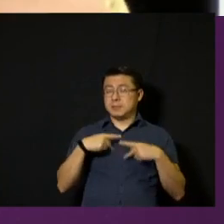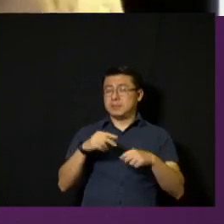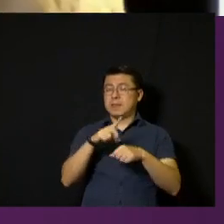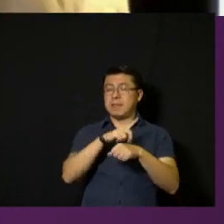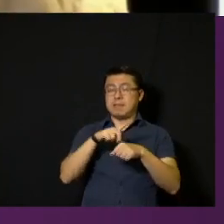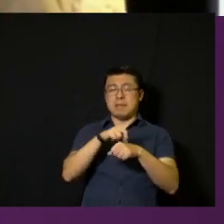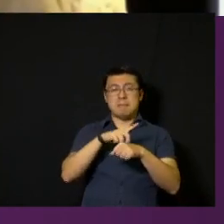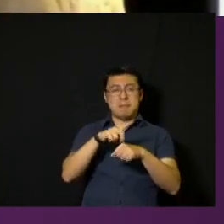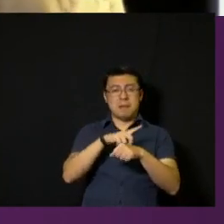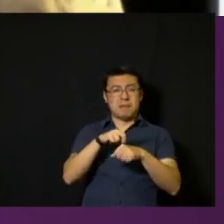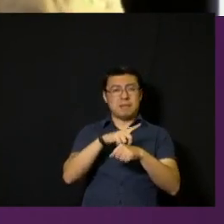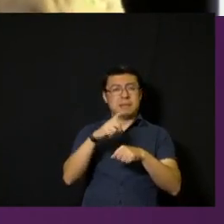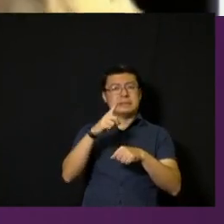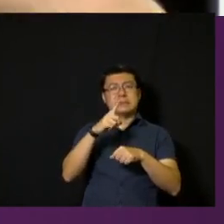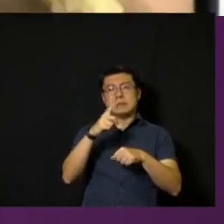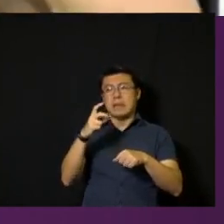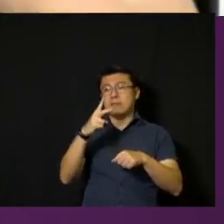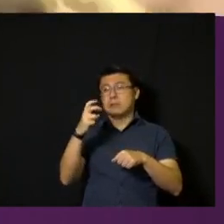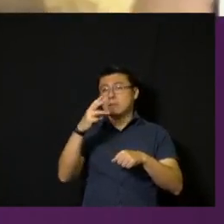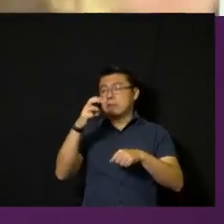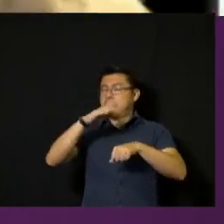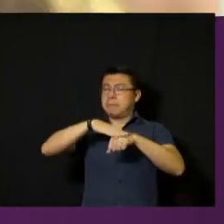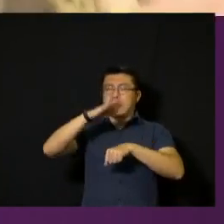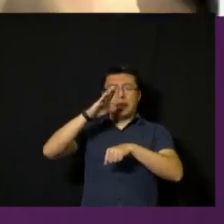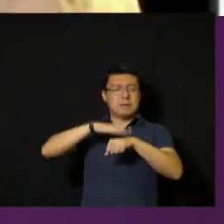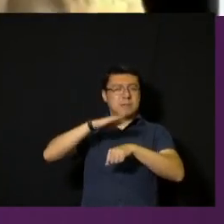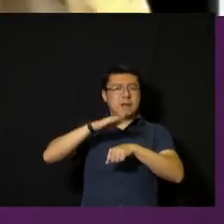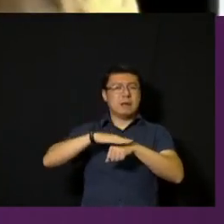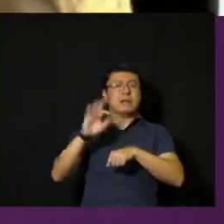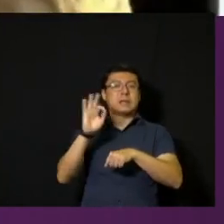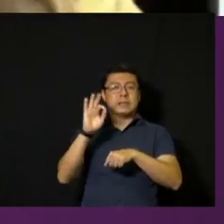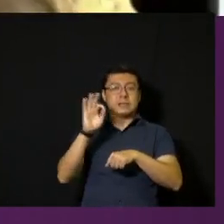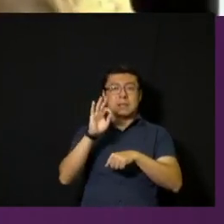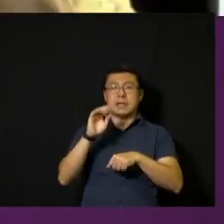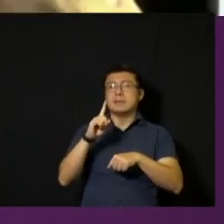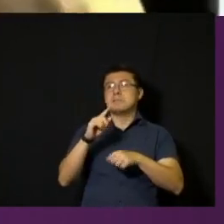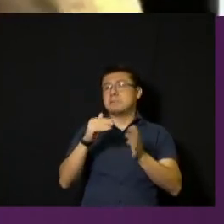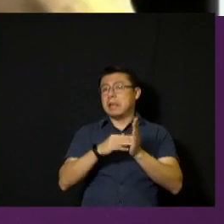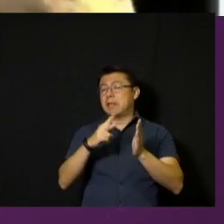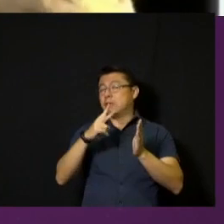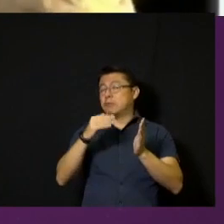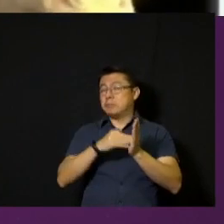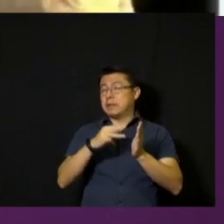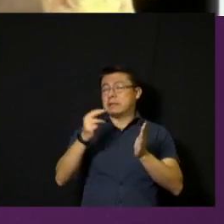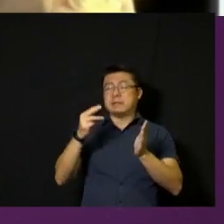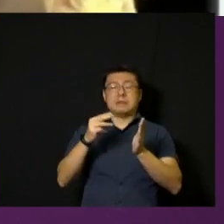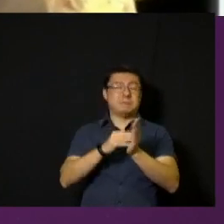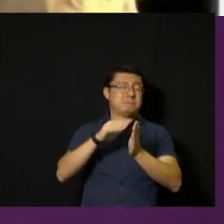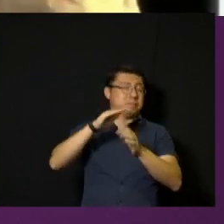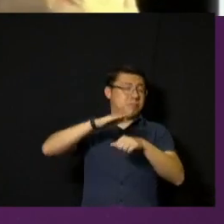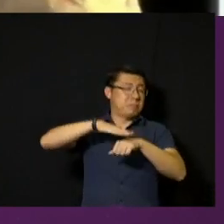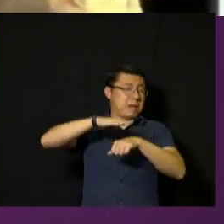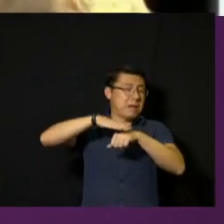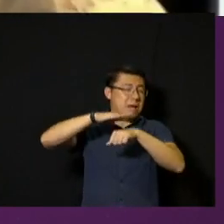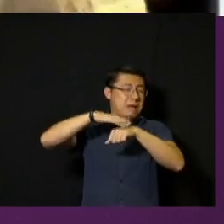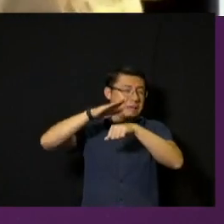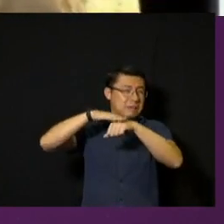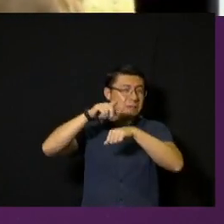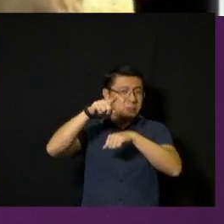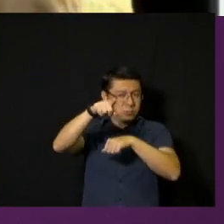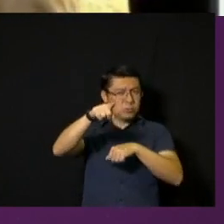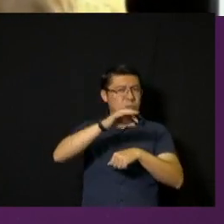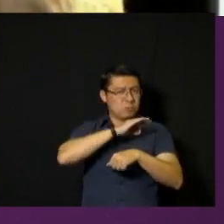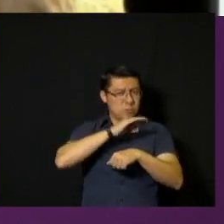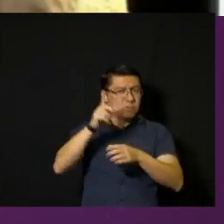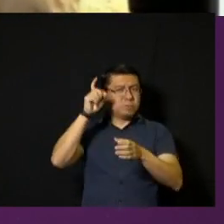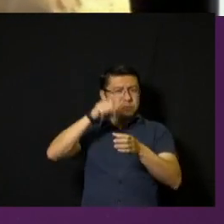more diamonds, hundreds of diamonds, probably thousands and millions in the coming years. So become one of them,